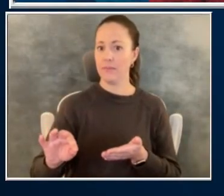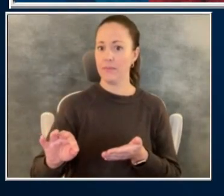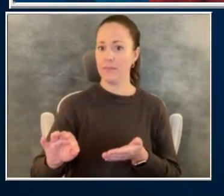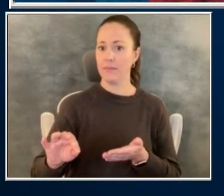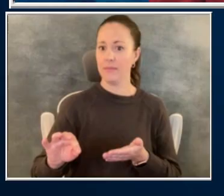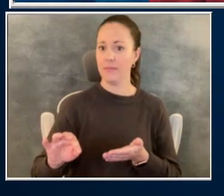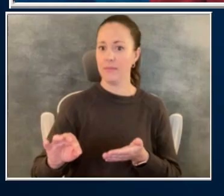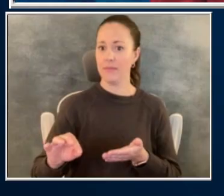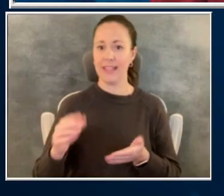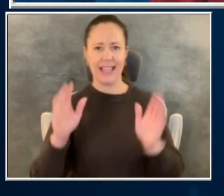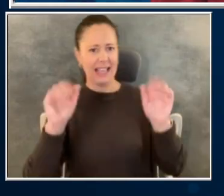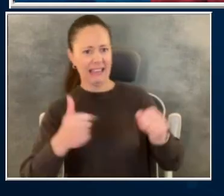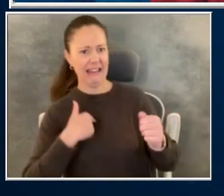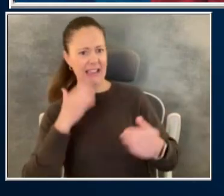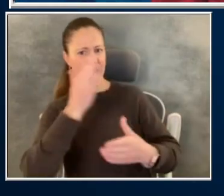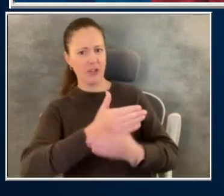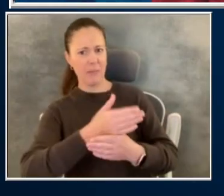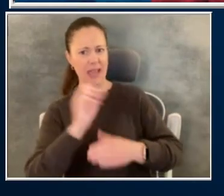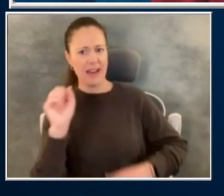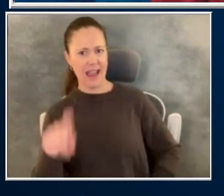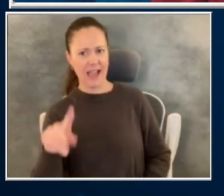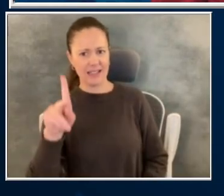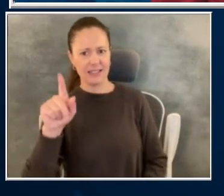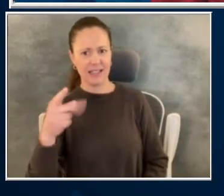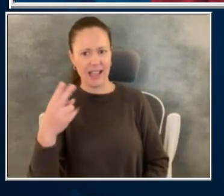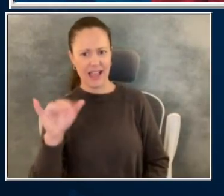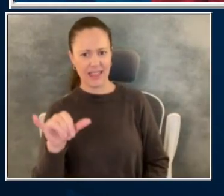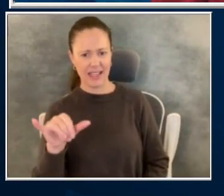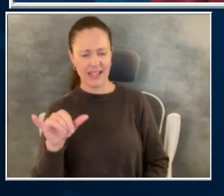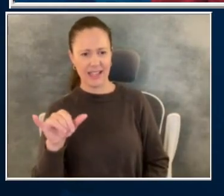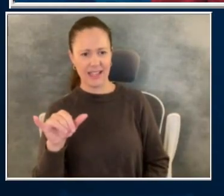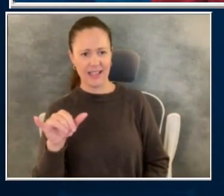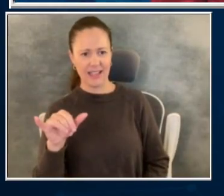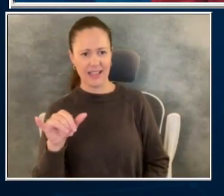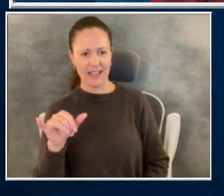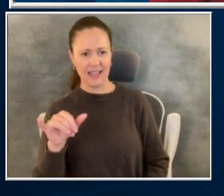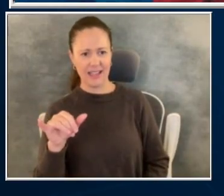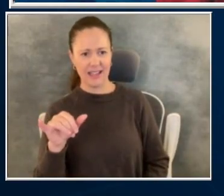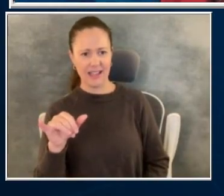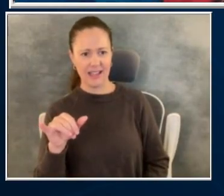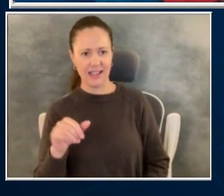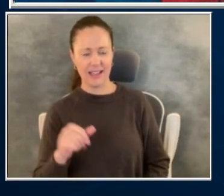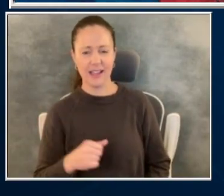Yes. Because I sure, know go it. ahead. Go on.